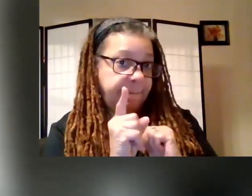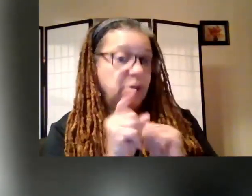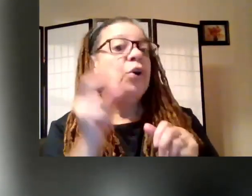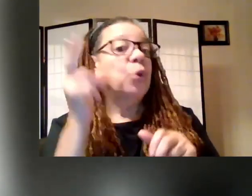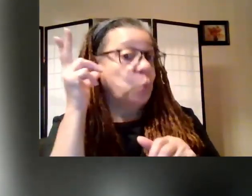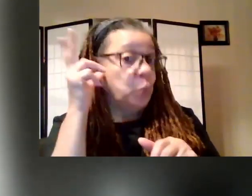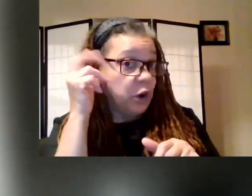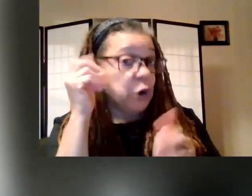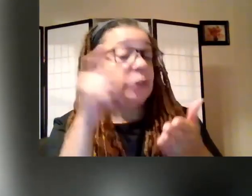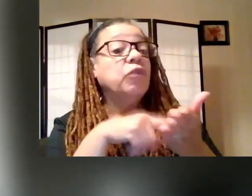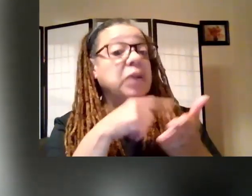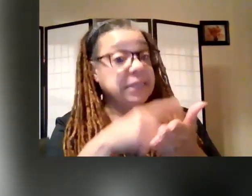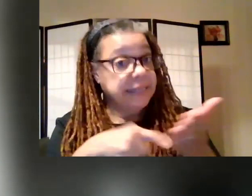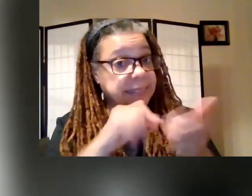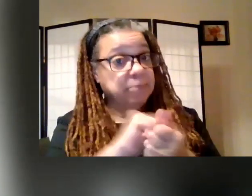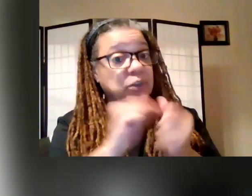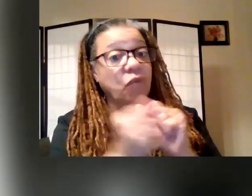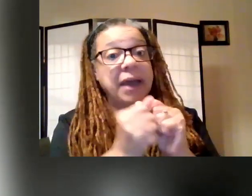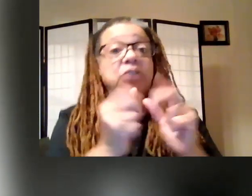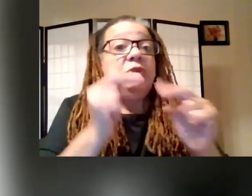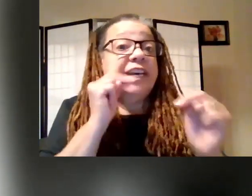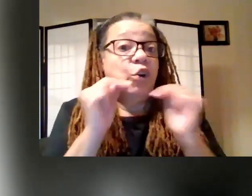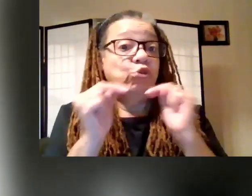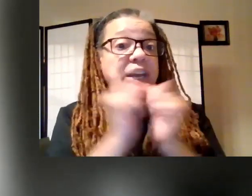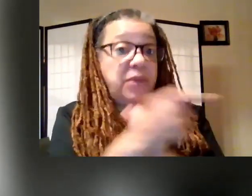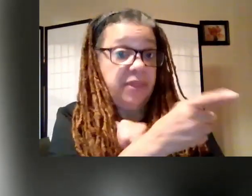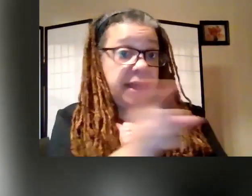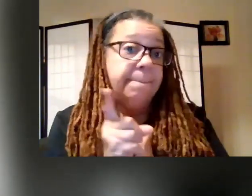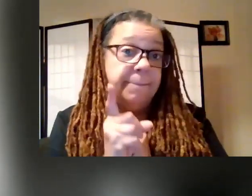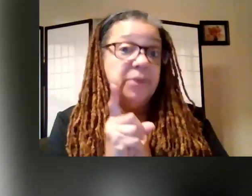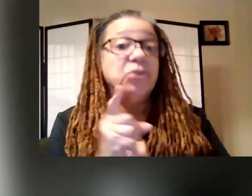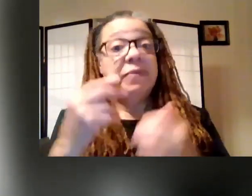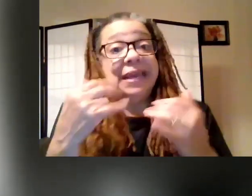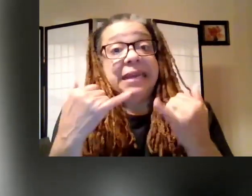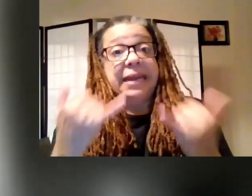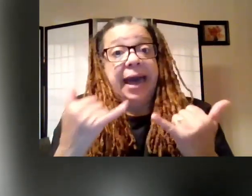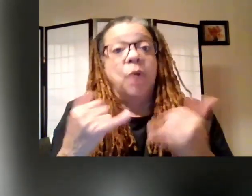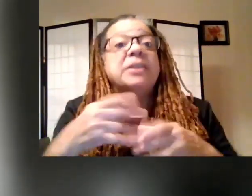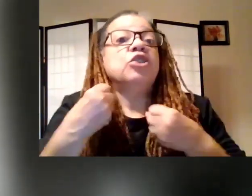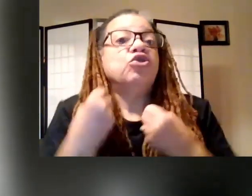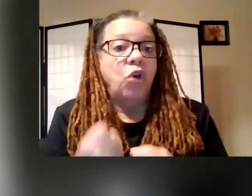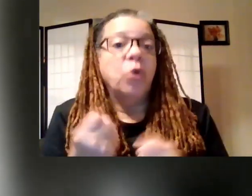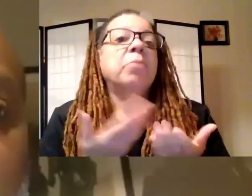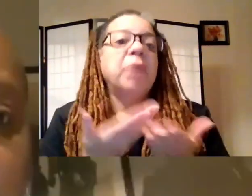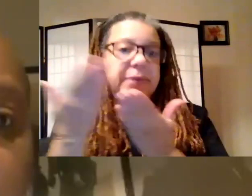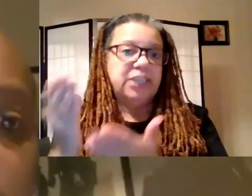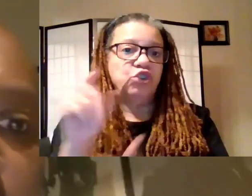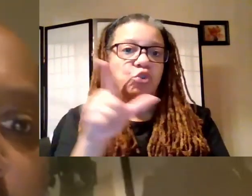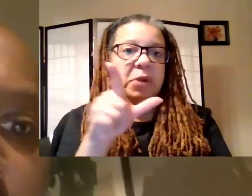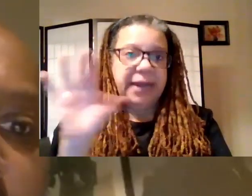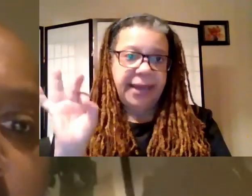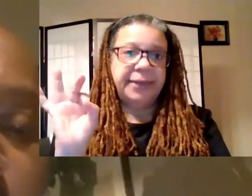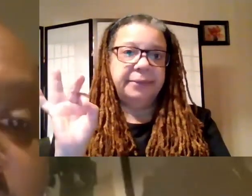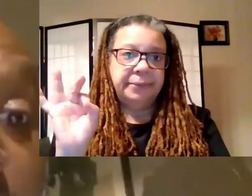criticism from the other side and we moved towards them. And so we think we have an even stronger ballot now. Very